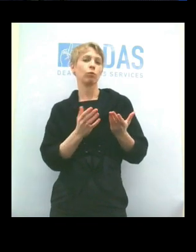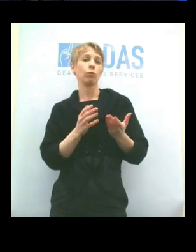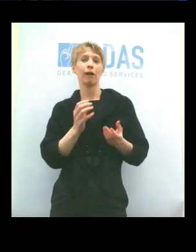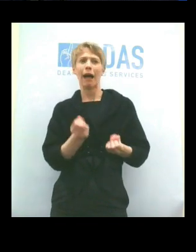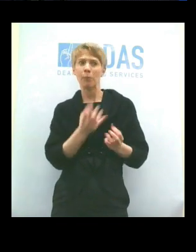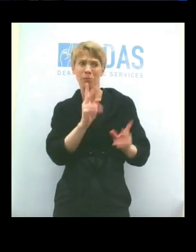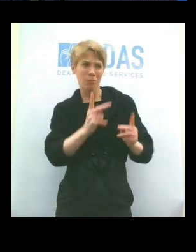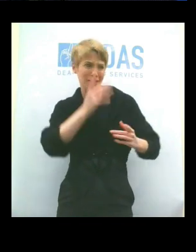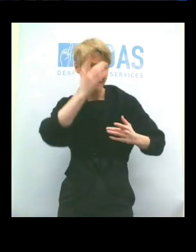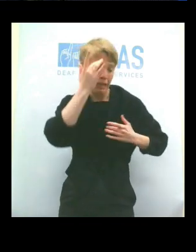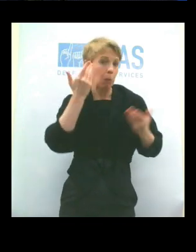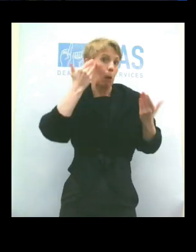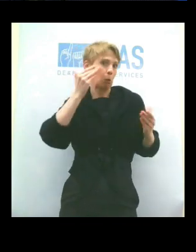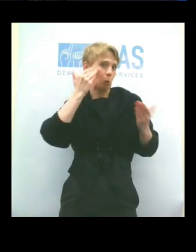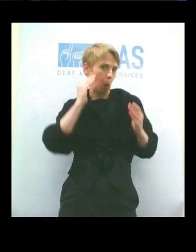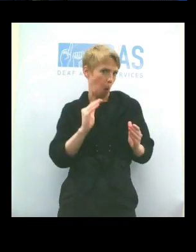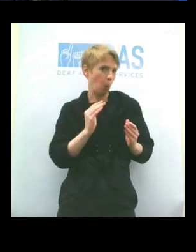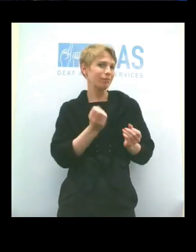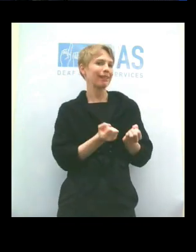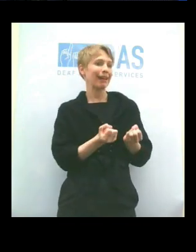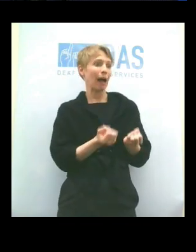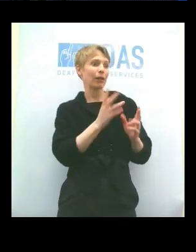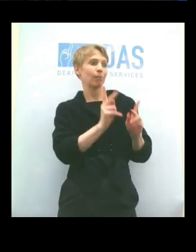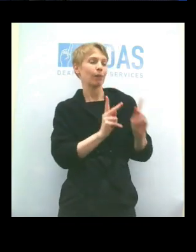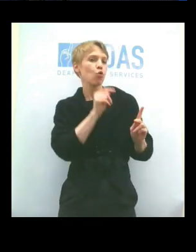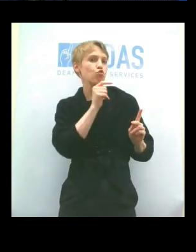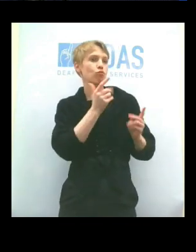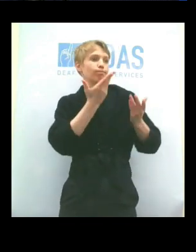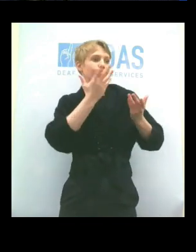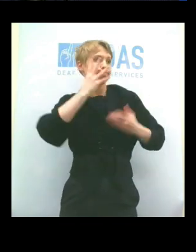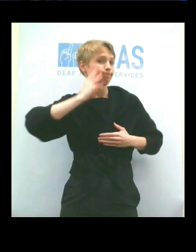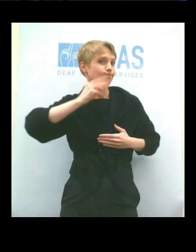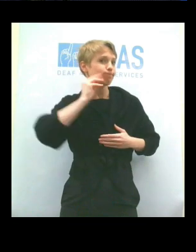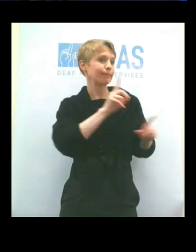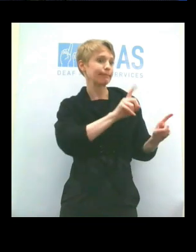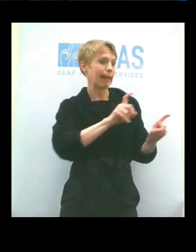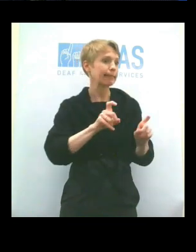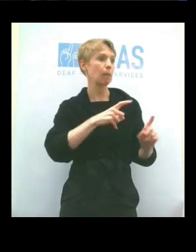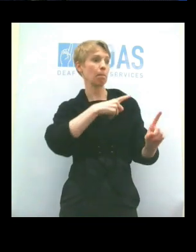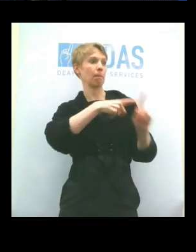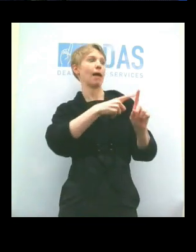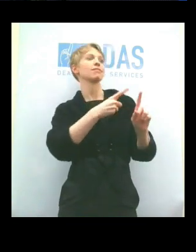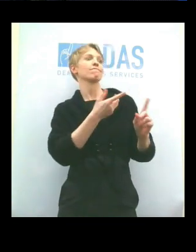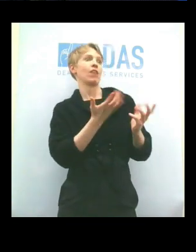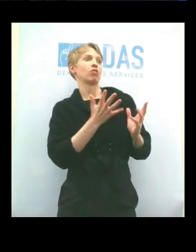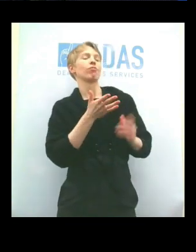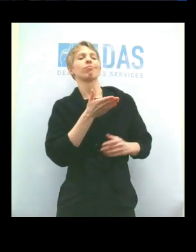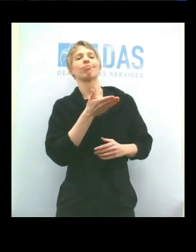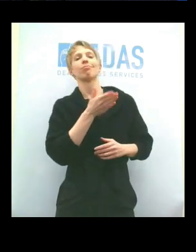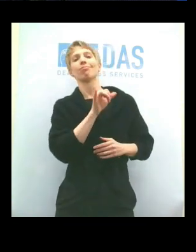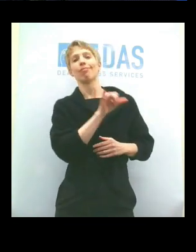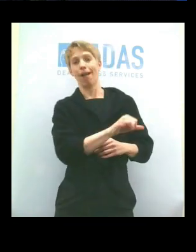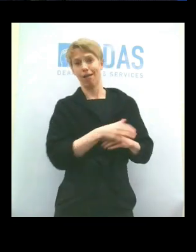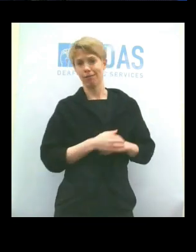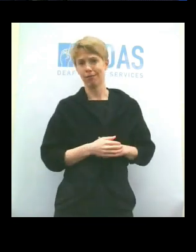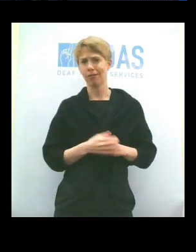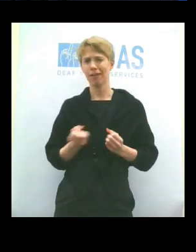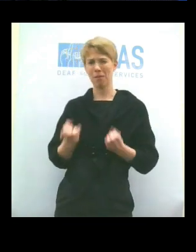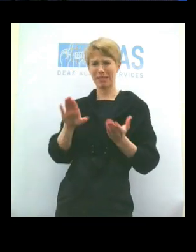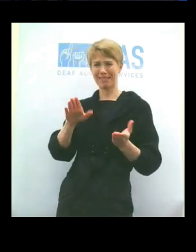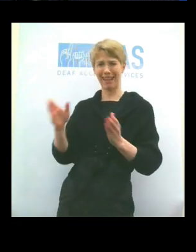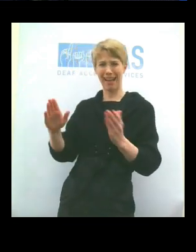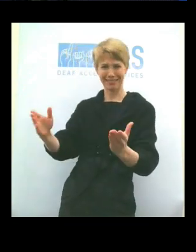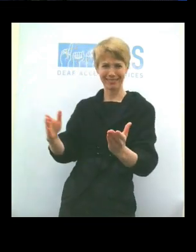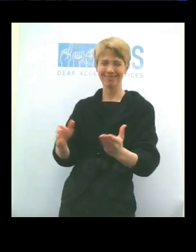25,864 individuals. It's tests that were completed. When it comes to deaths, unfortunately, we have increased to